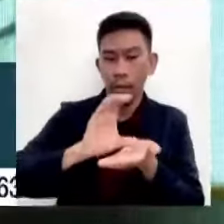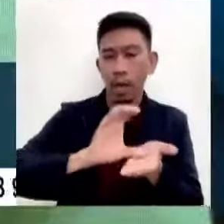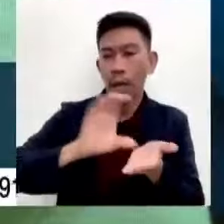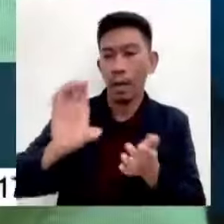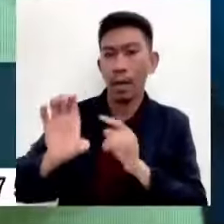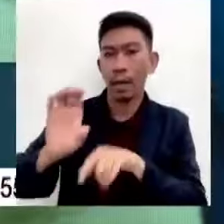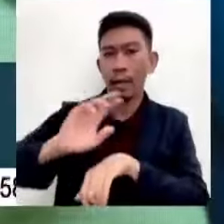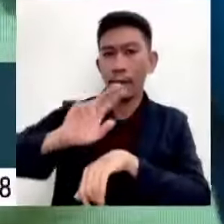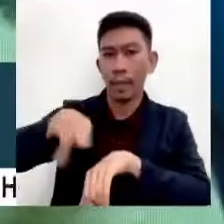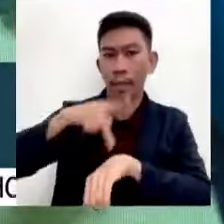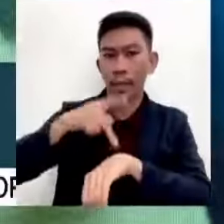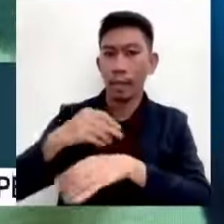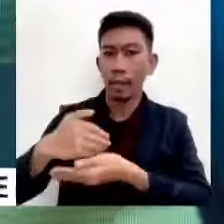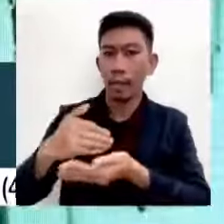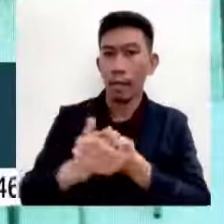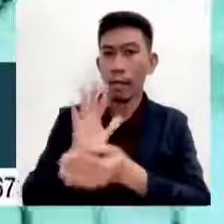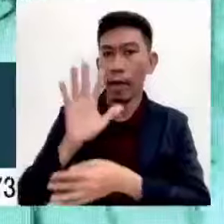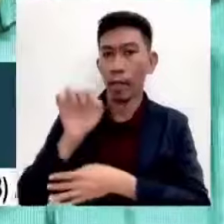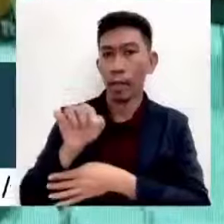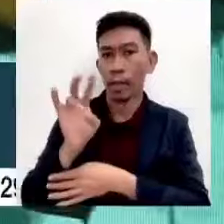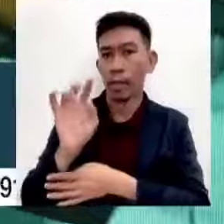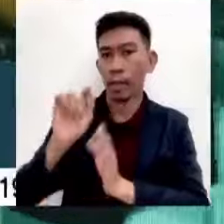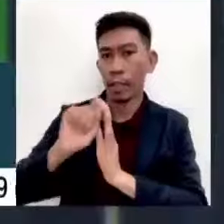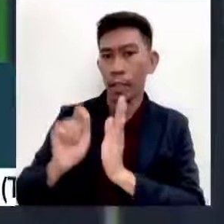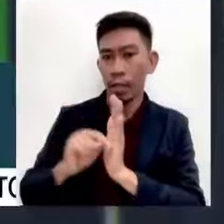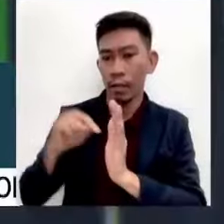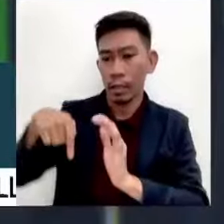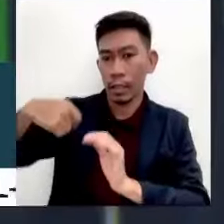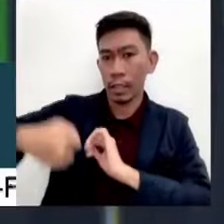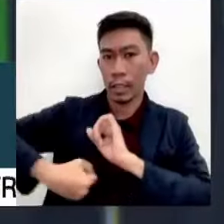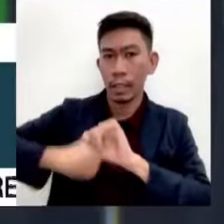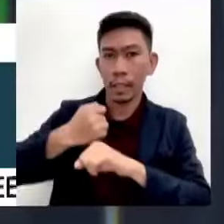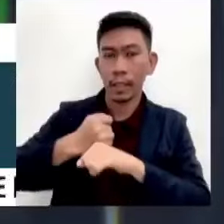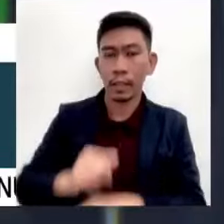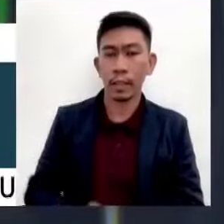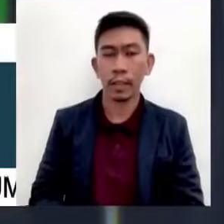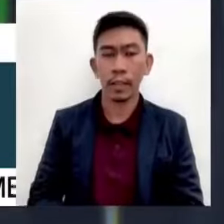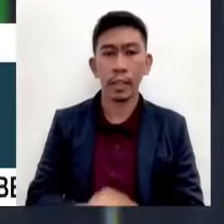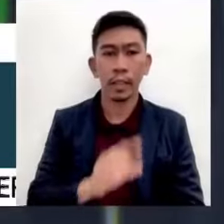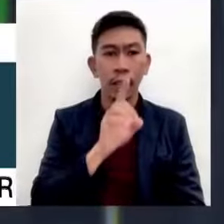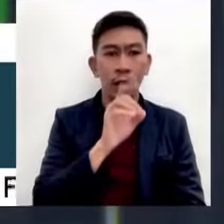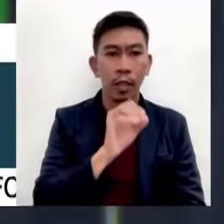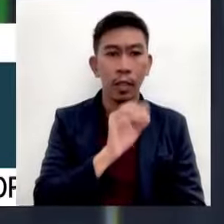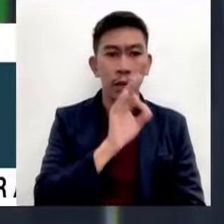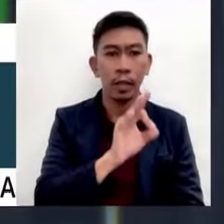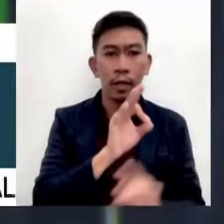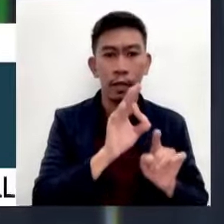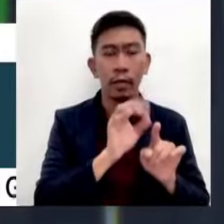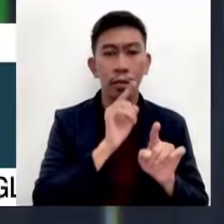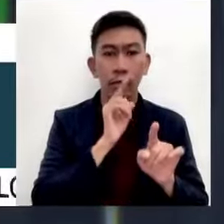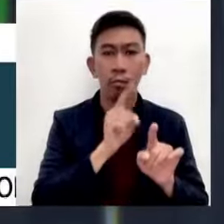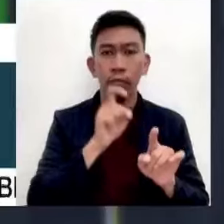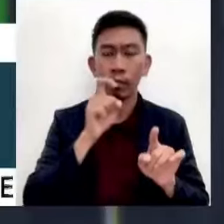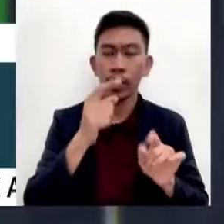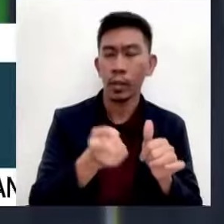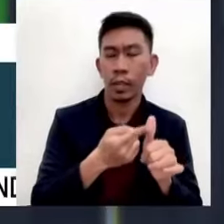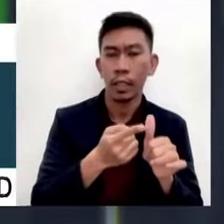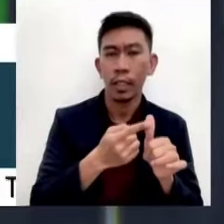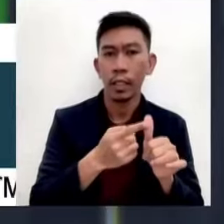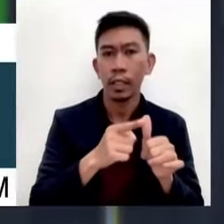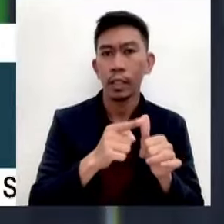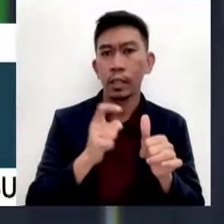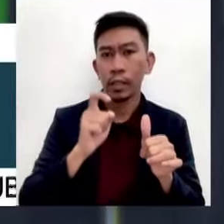5.7 trillion pesos this year. The DOF will prioritize curbing inflation immediately, keeping prices